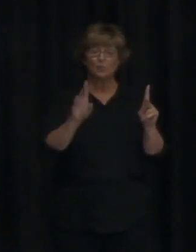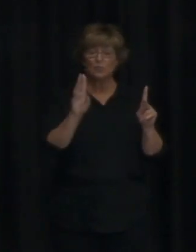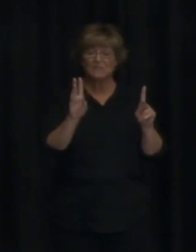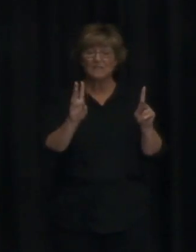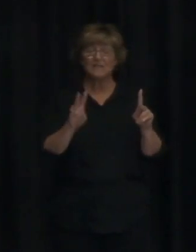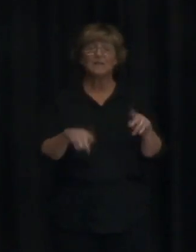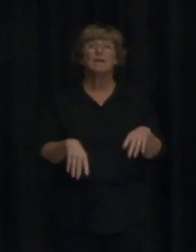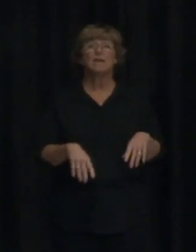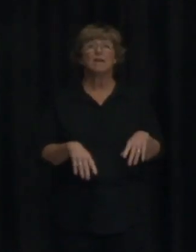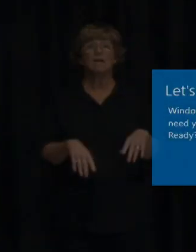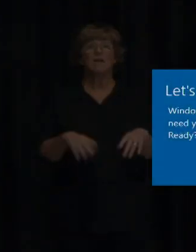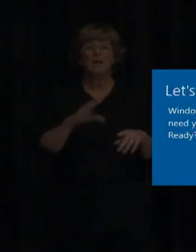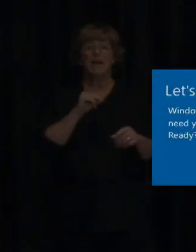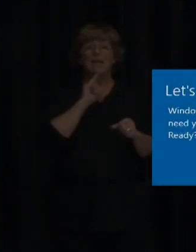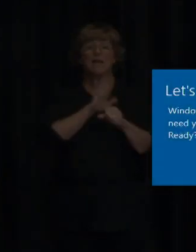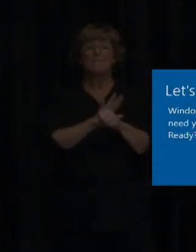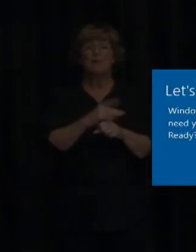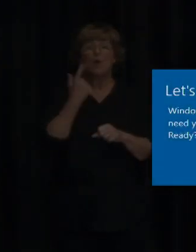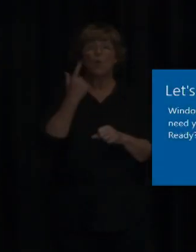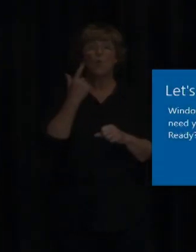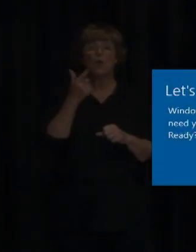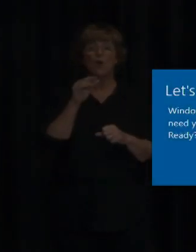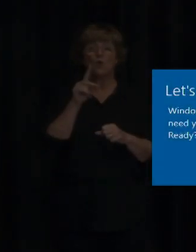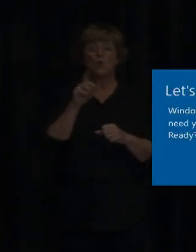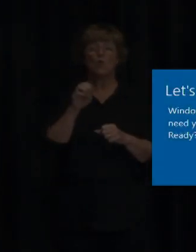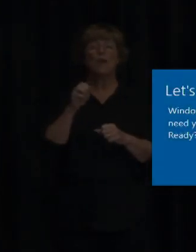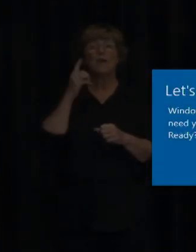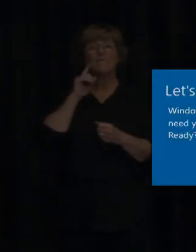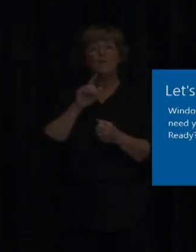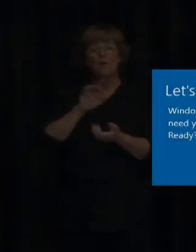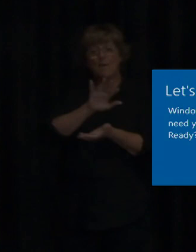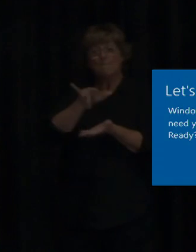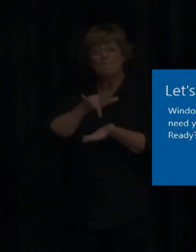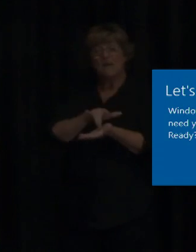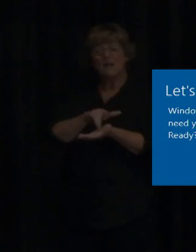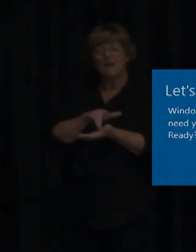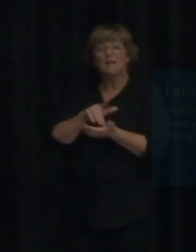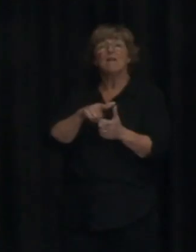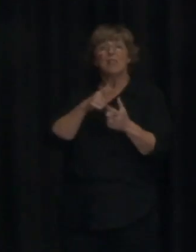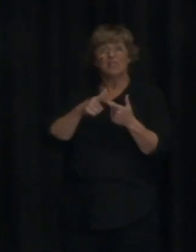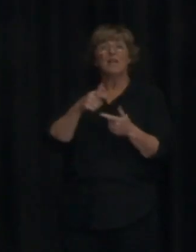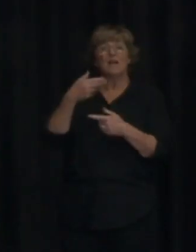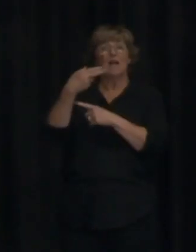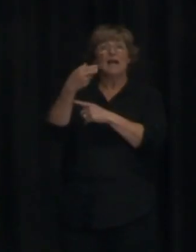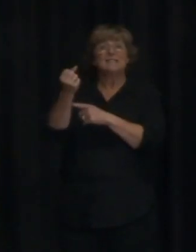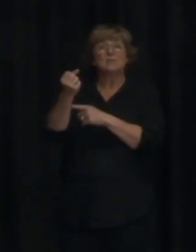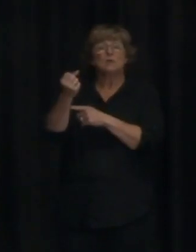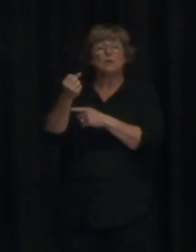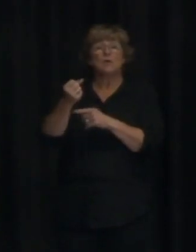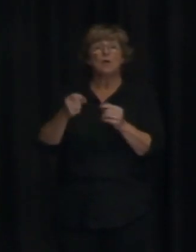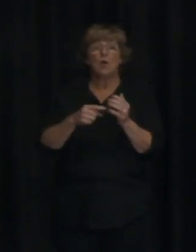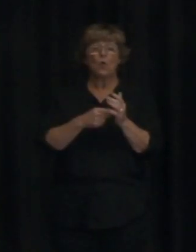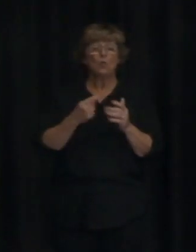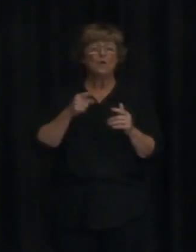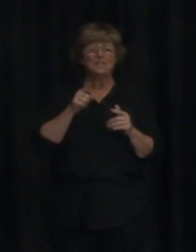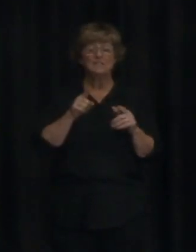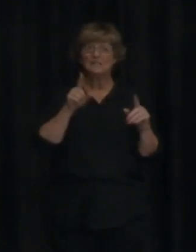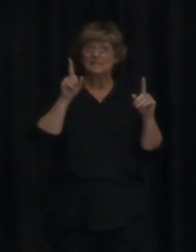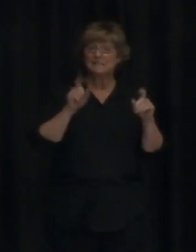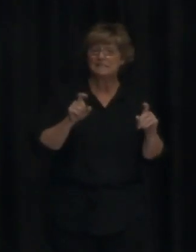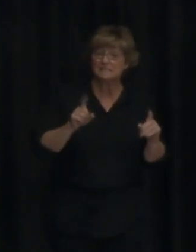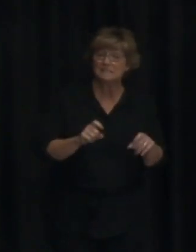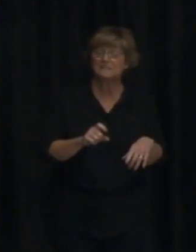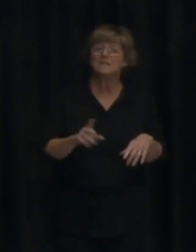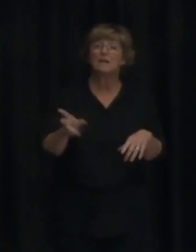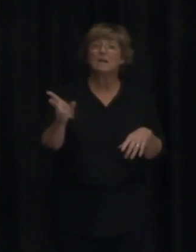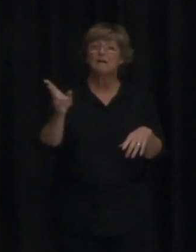it's a commitment to one grade in middle and high school. And our core belief is this: once you dip your toe in, once you